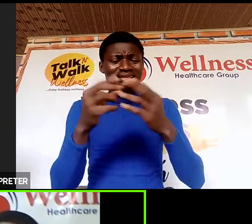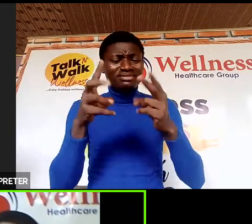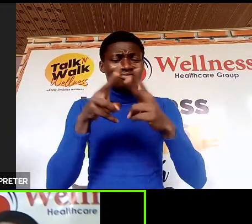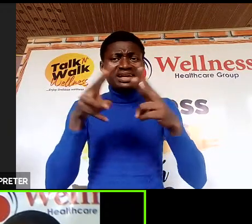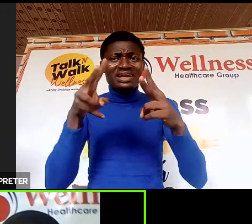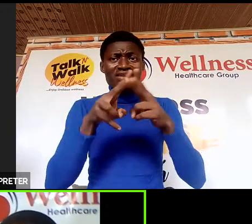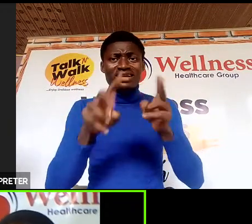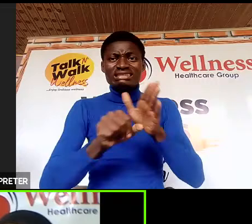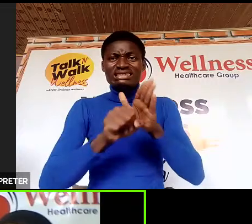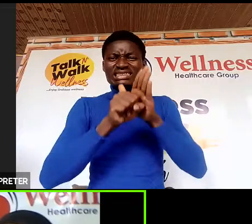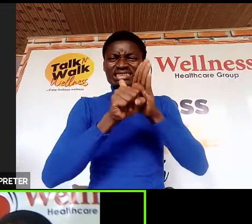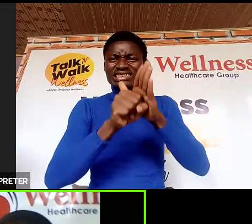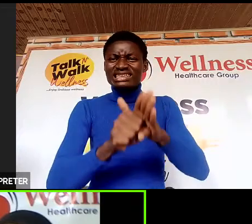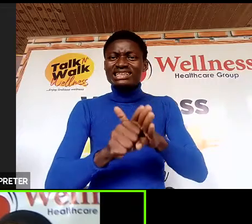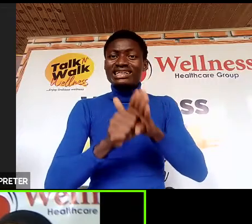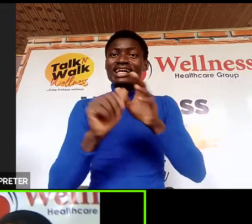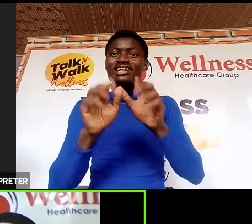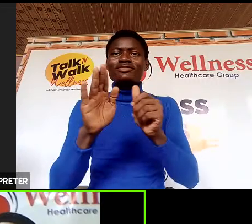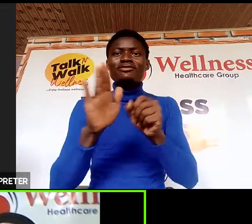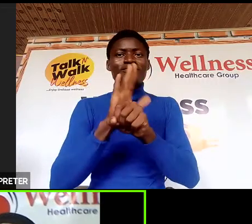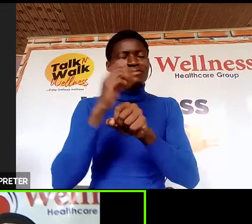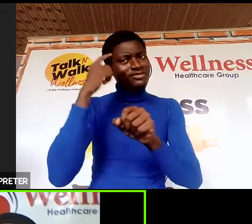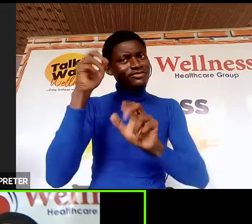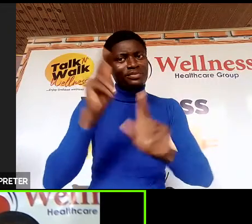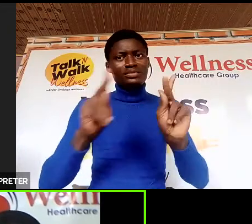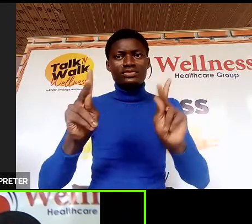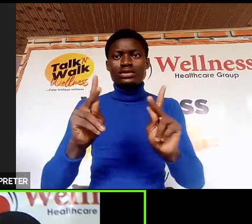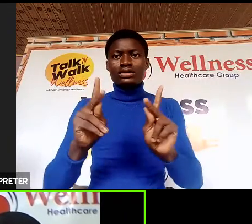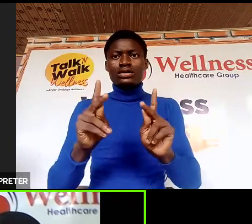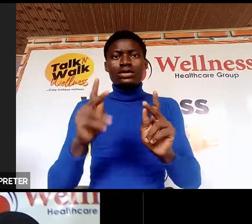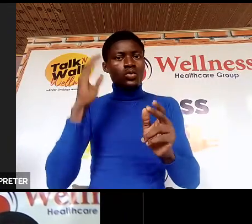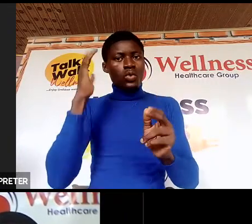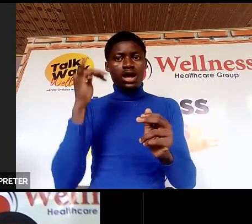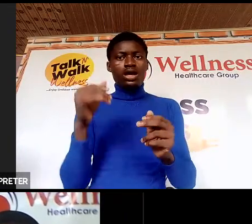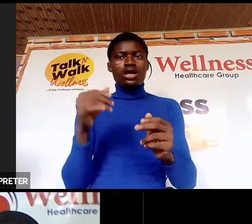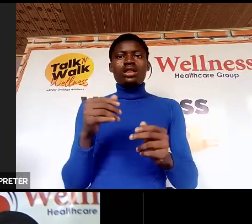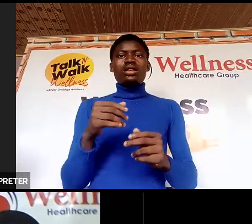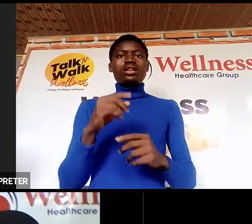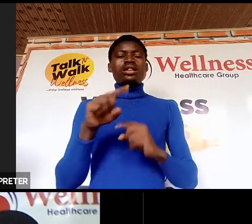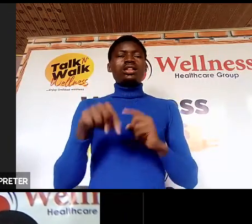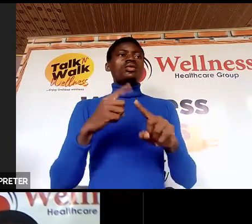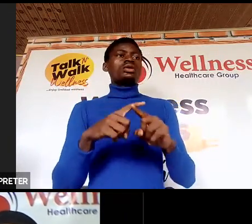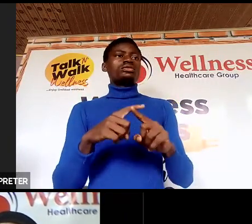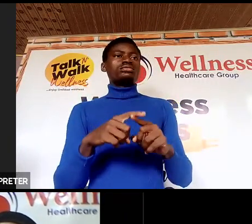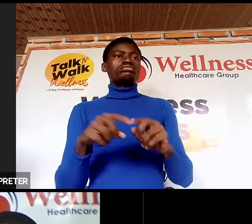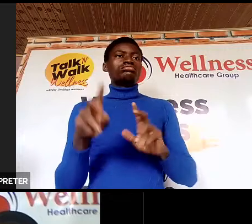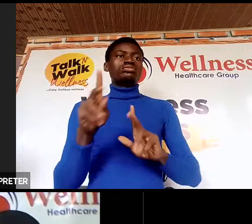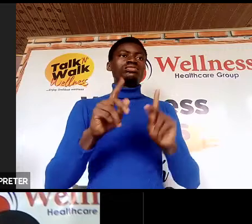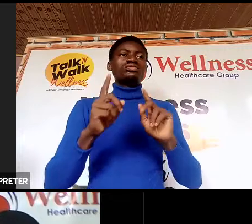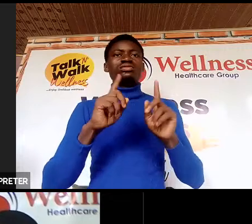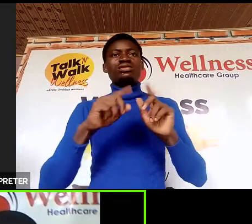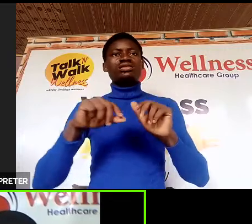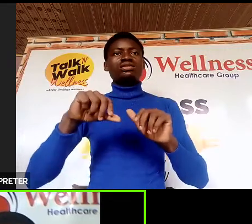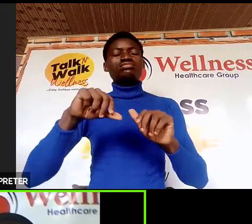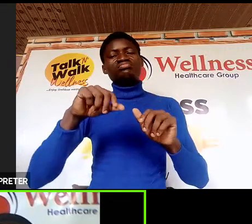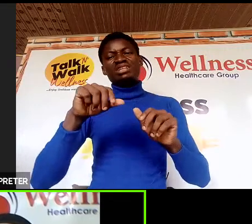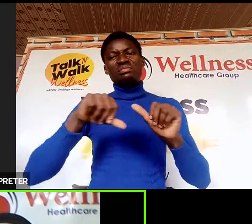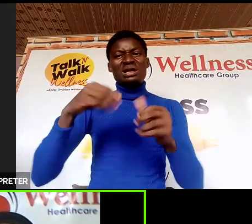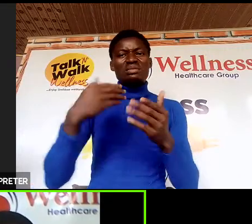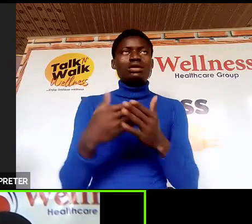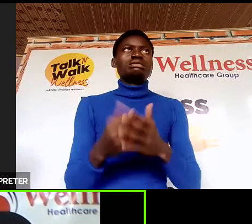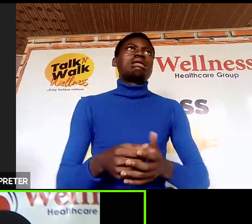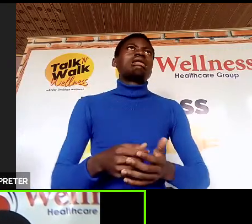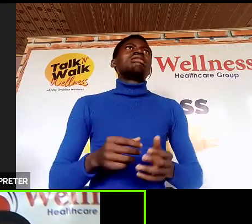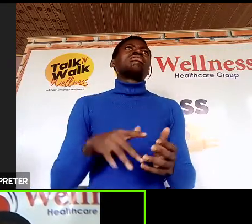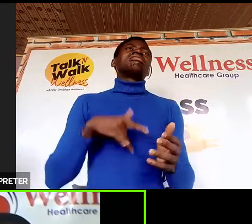talk about money and they are stressed? A lot of people are stressed because of money. A lot of people are blaming their employers, they're blaming the government, they're blaming their